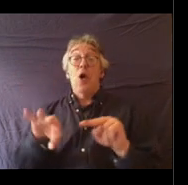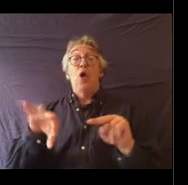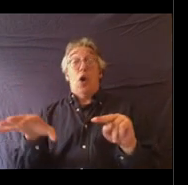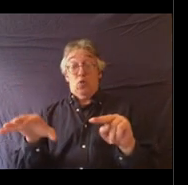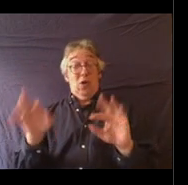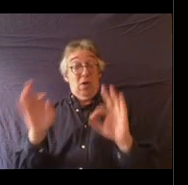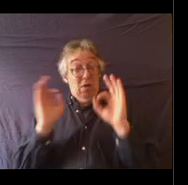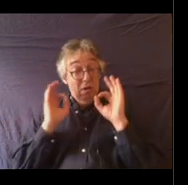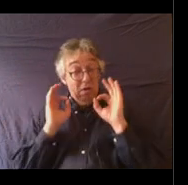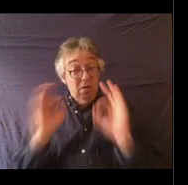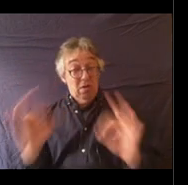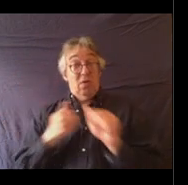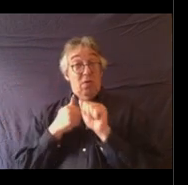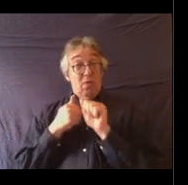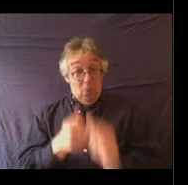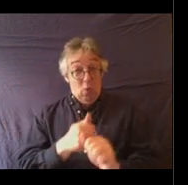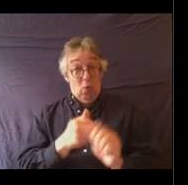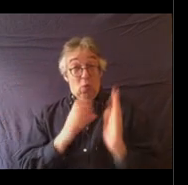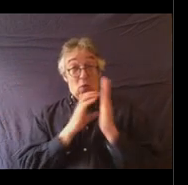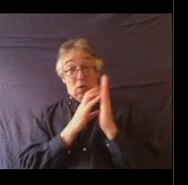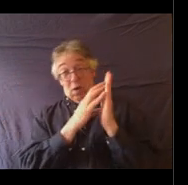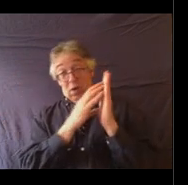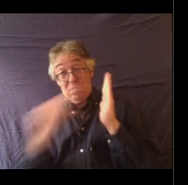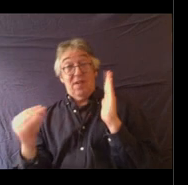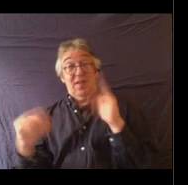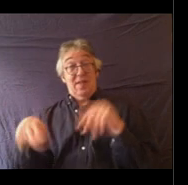developed at national level,